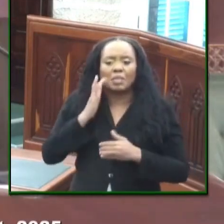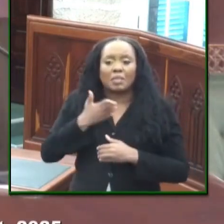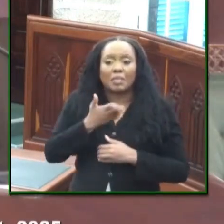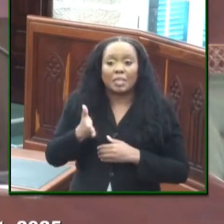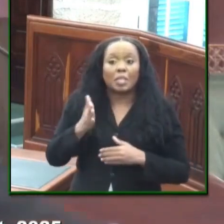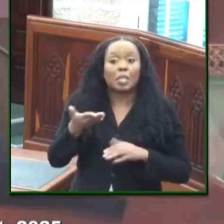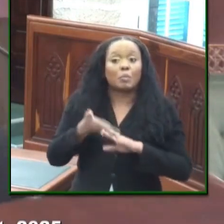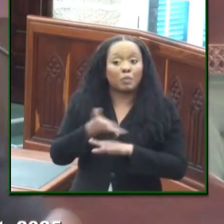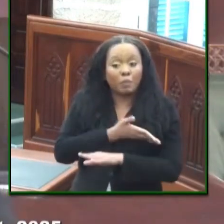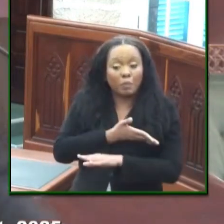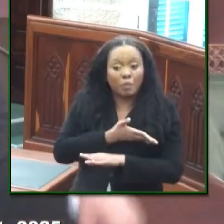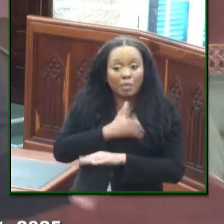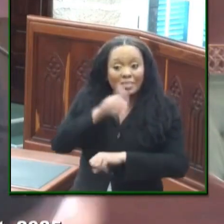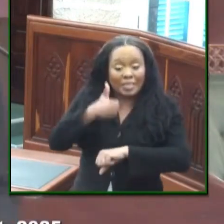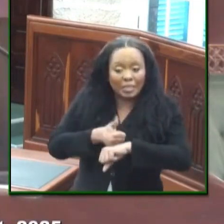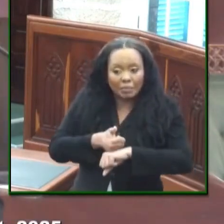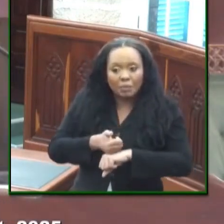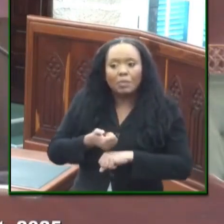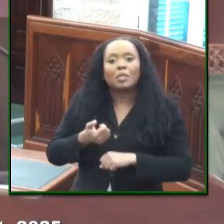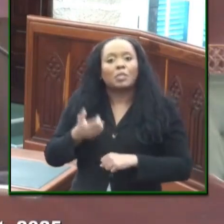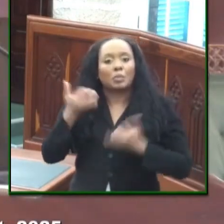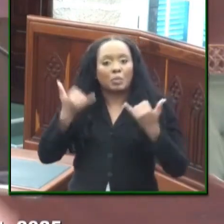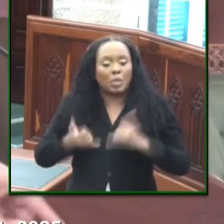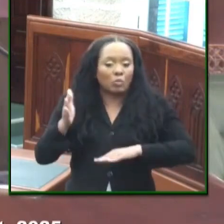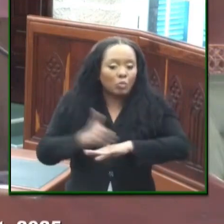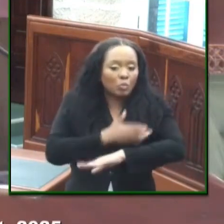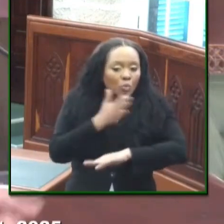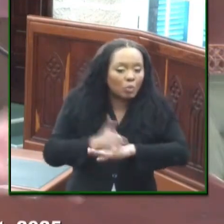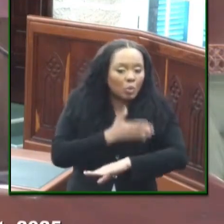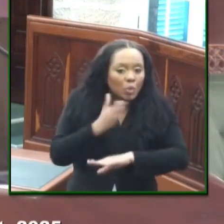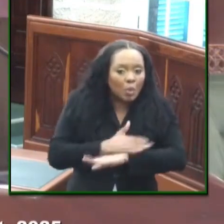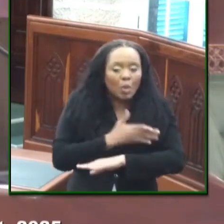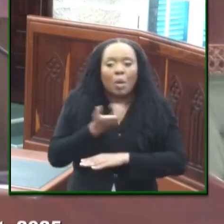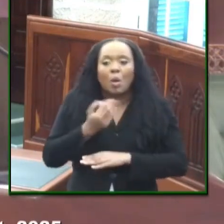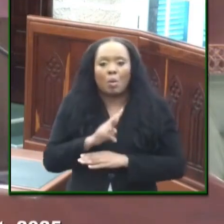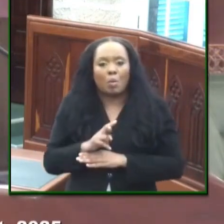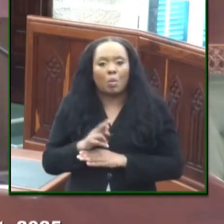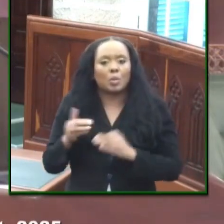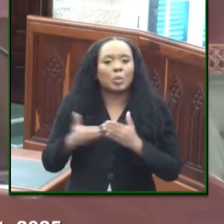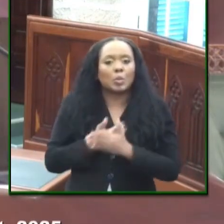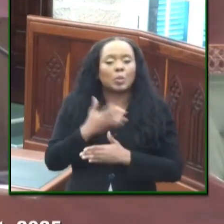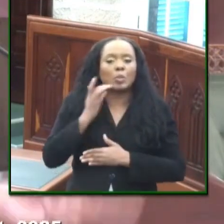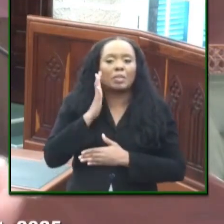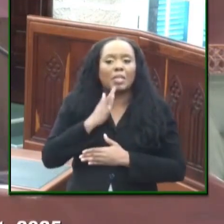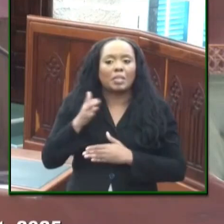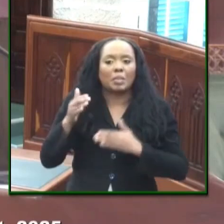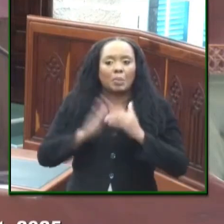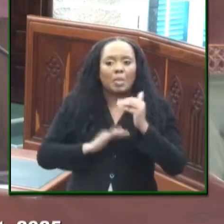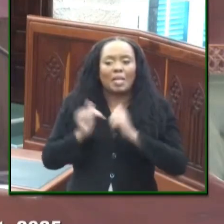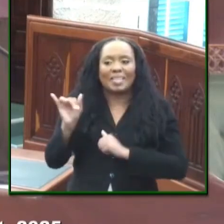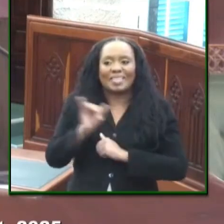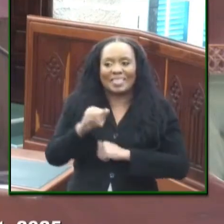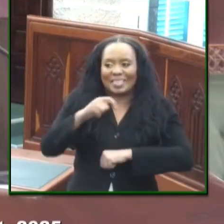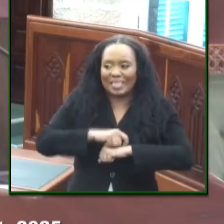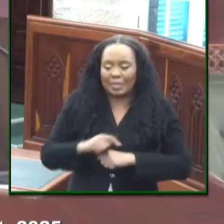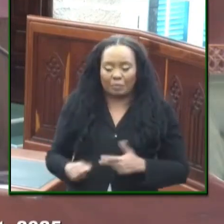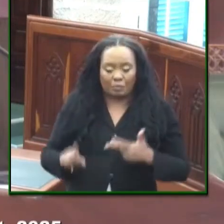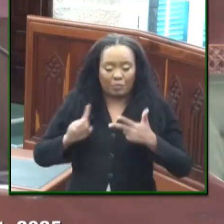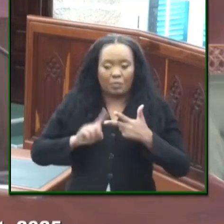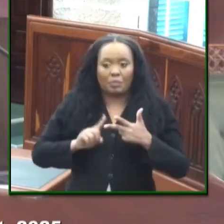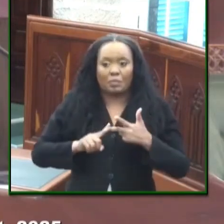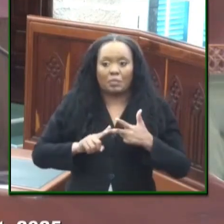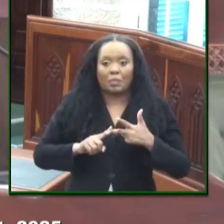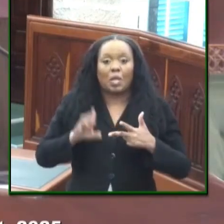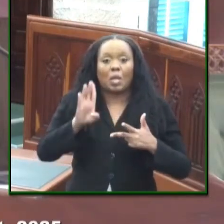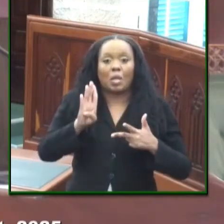either renovating or getting new hotels built on sites that already had hotels. Beaches, as you've seen,